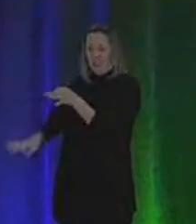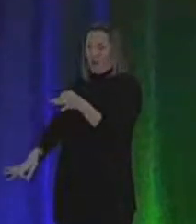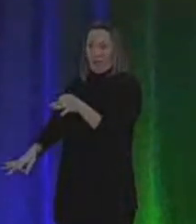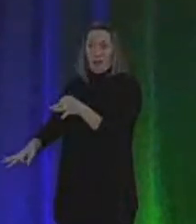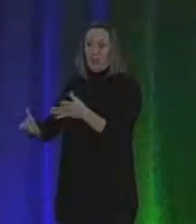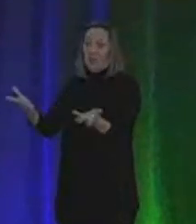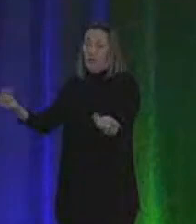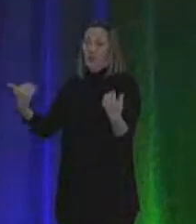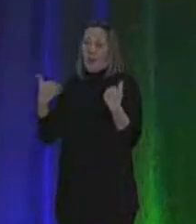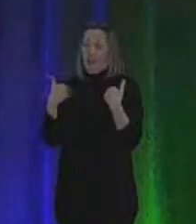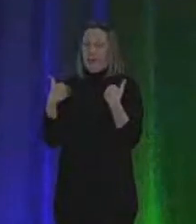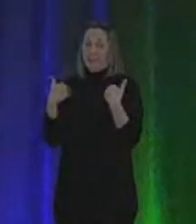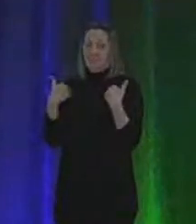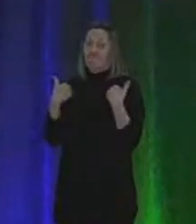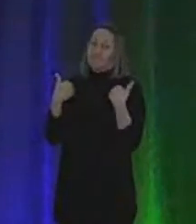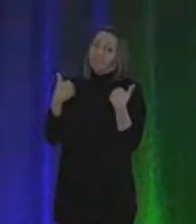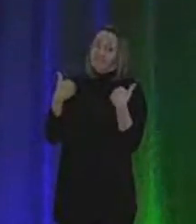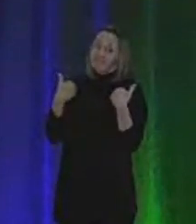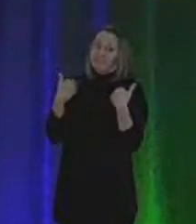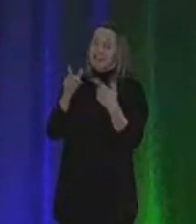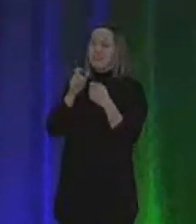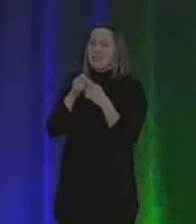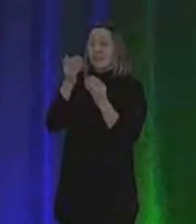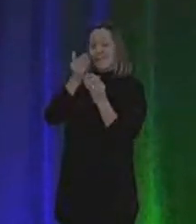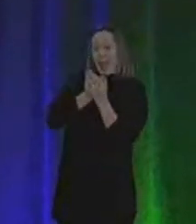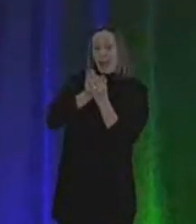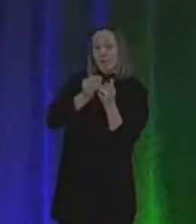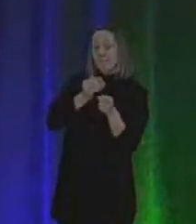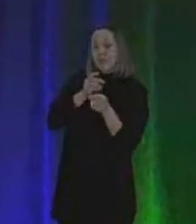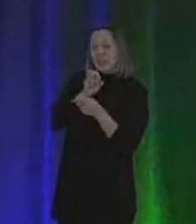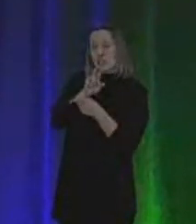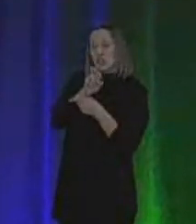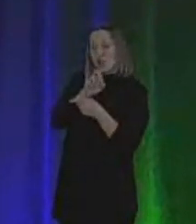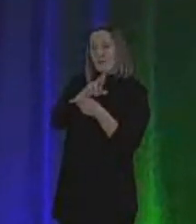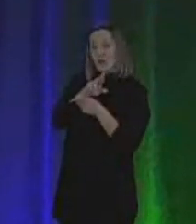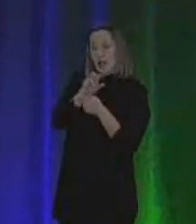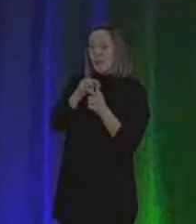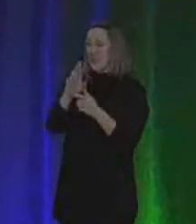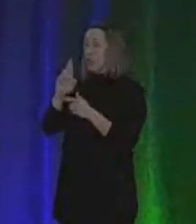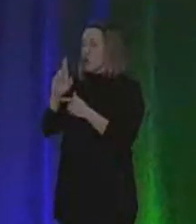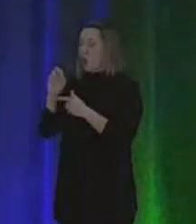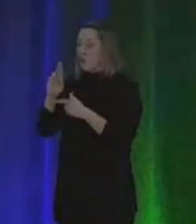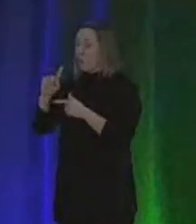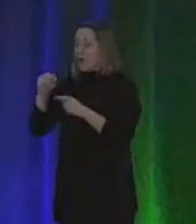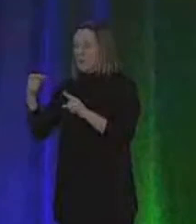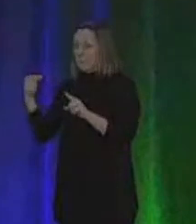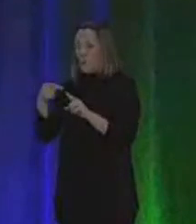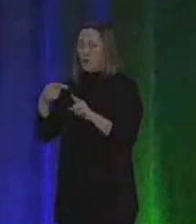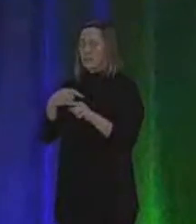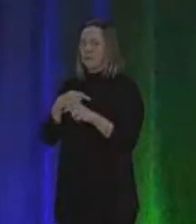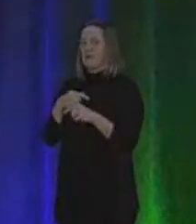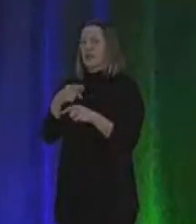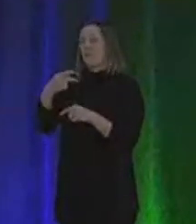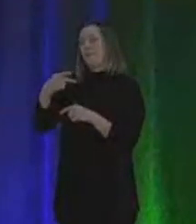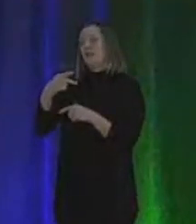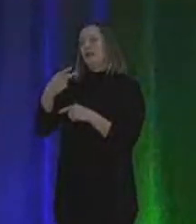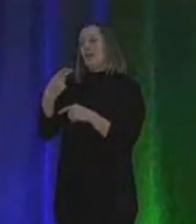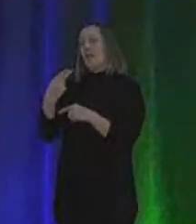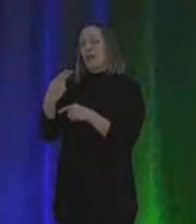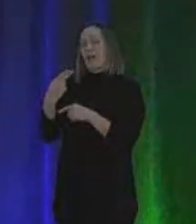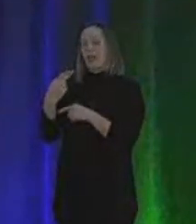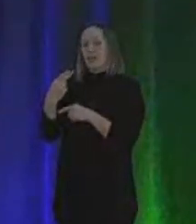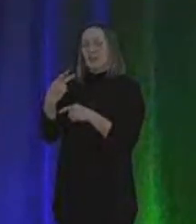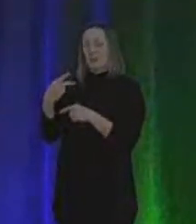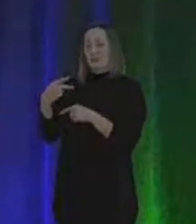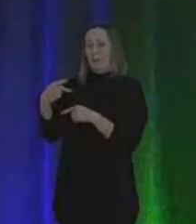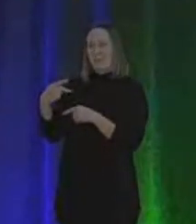a specific file on a server, and you had a route that pointed to it, right? So think languages like PHP. And then later on, we